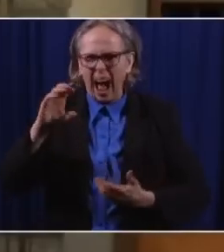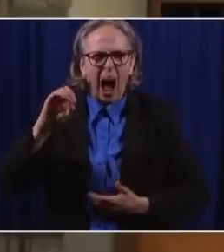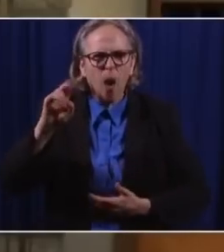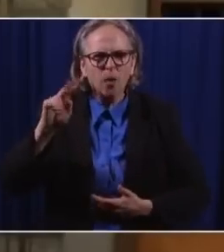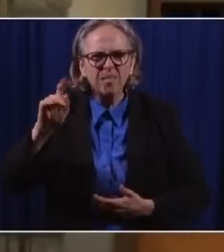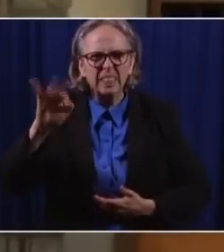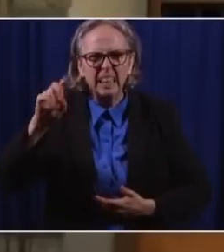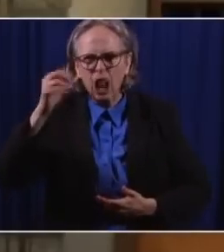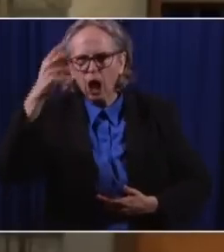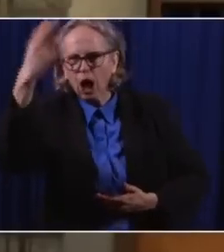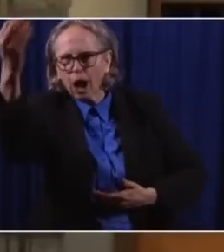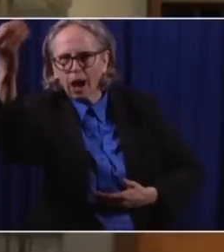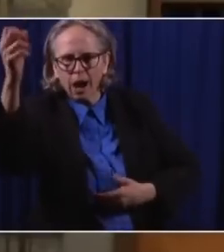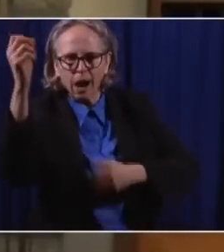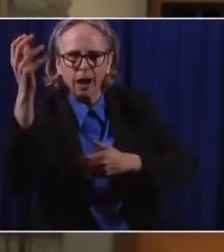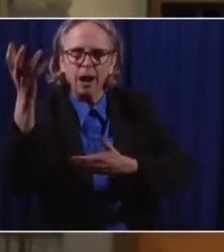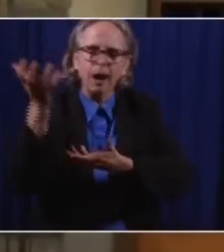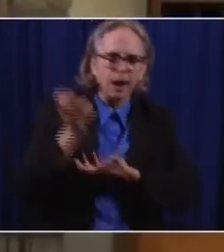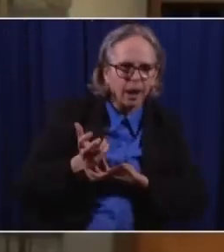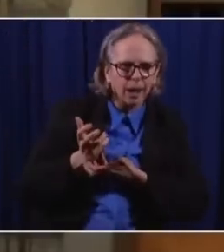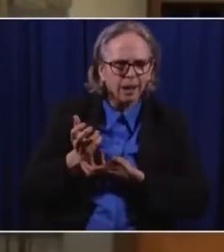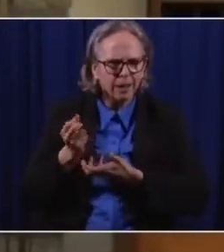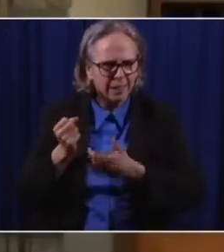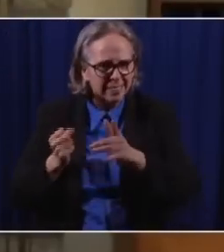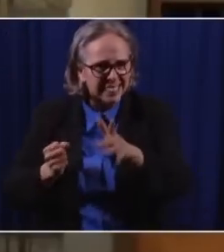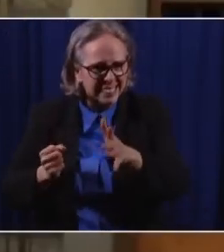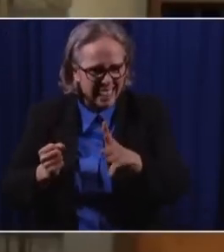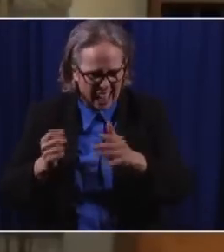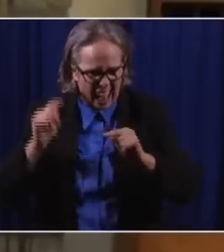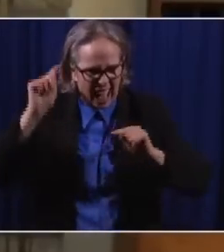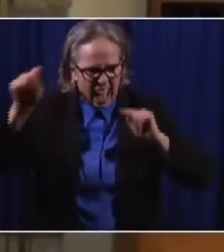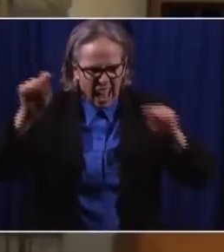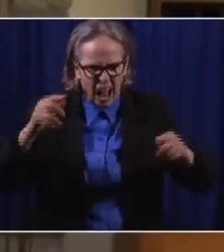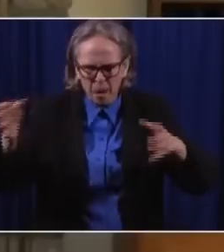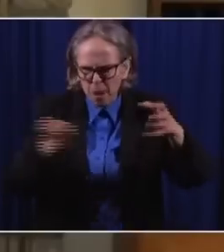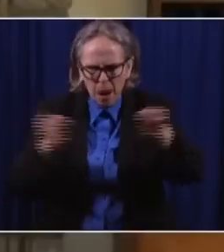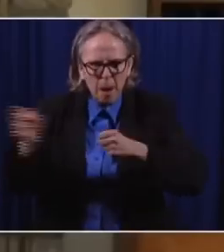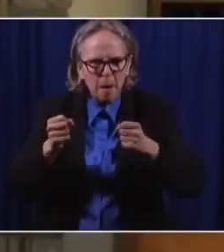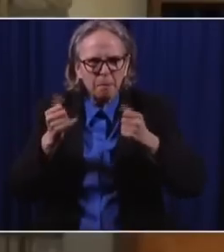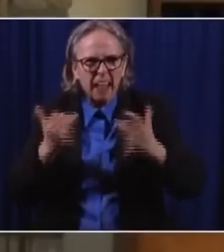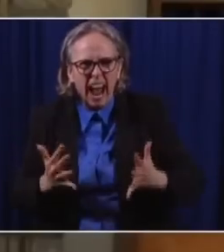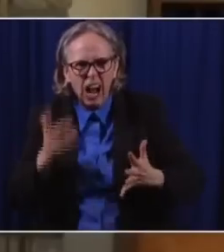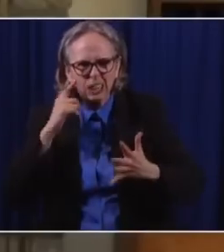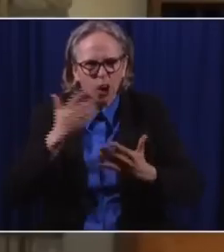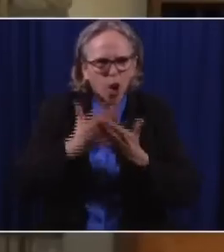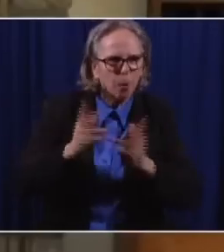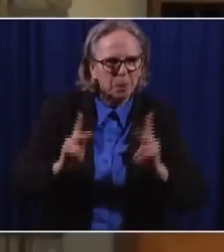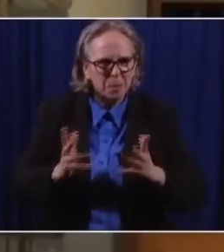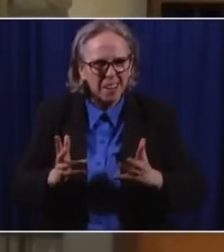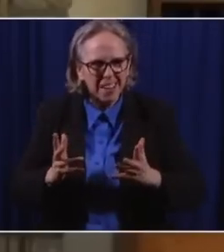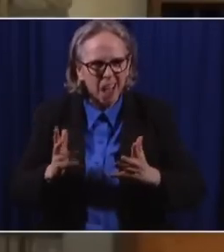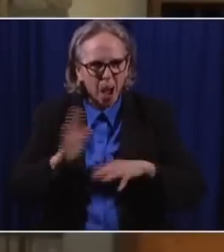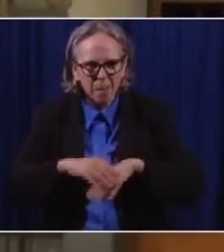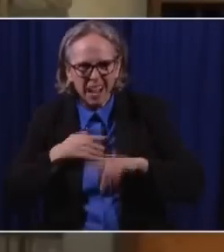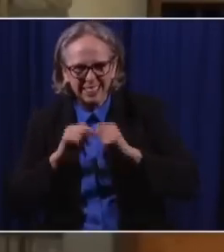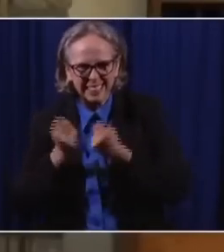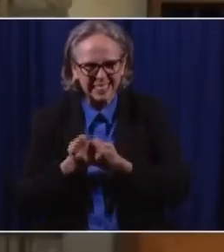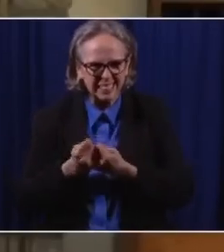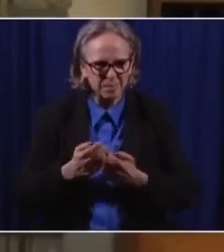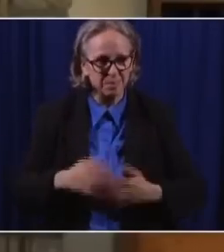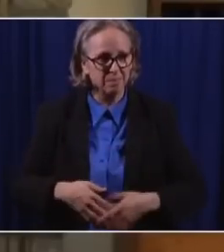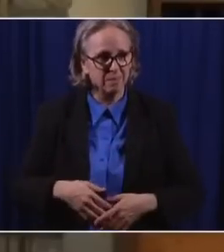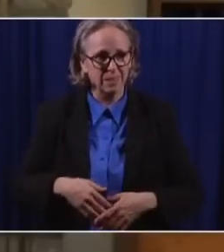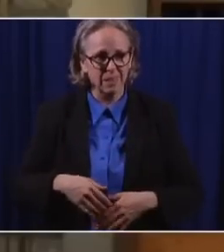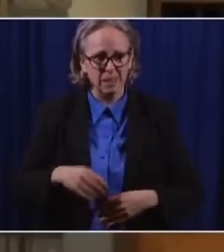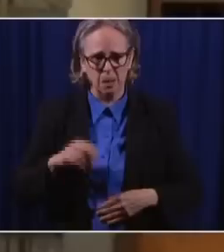and we're pouring really good people into this team. So the people who have been there so far have done a phenomenal